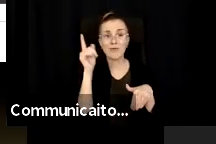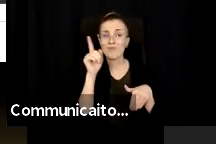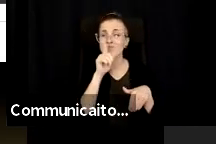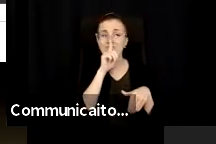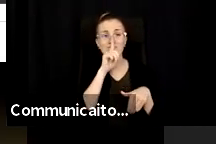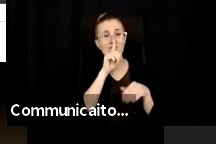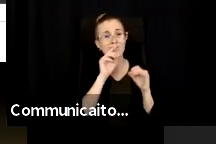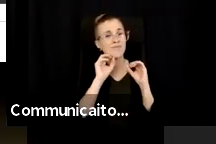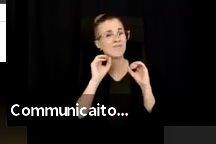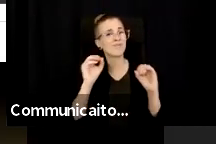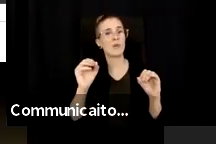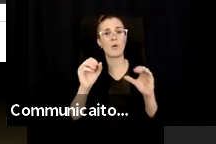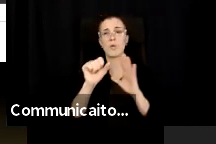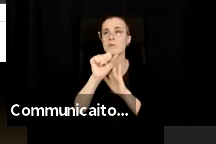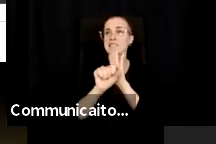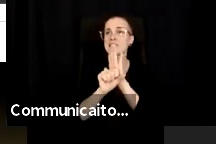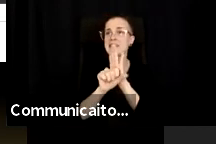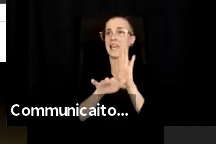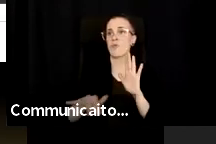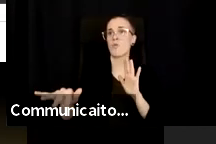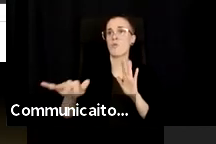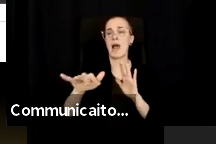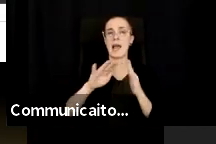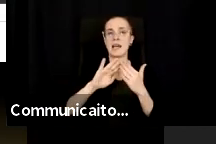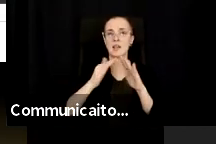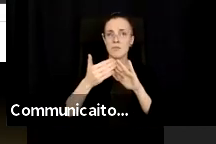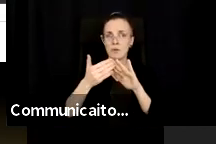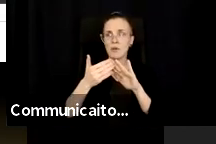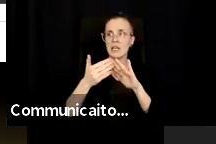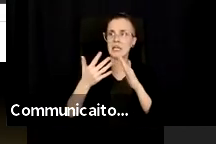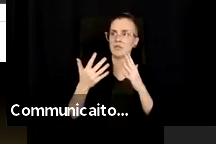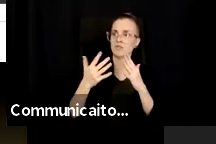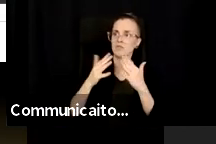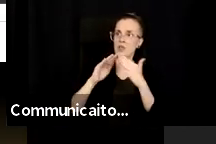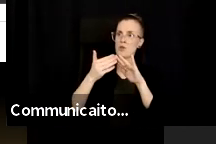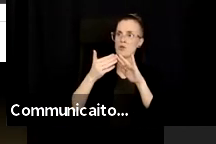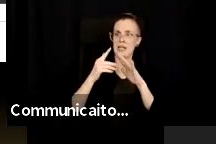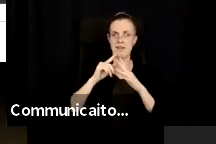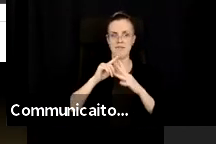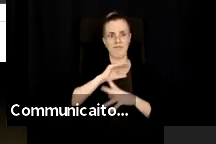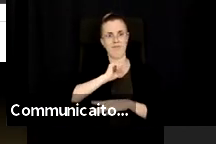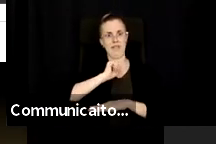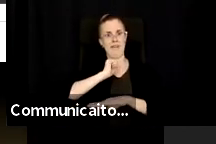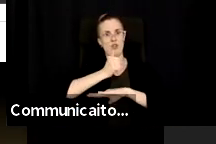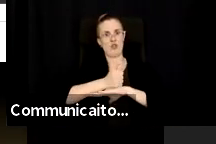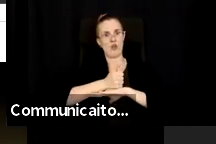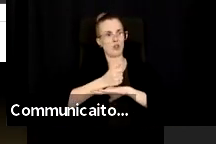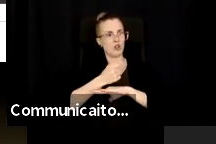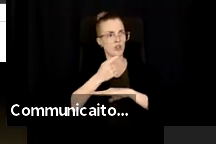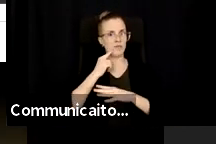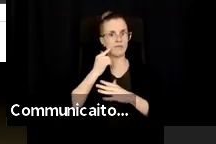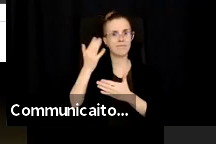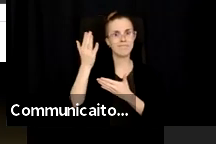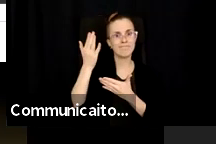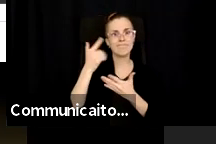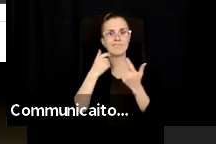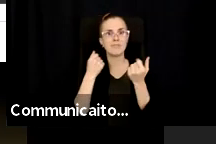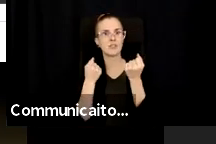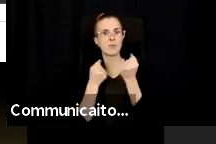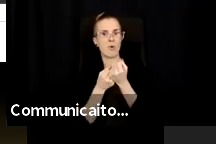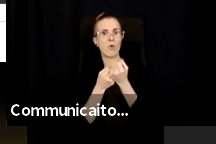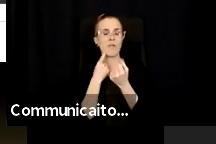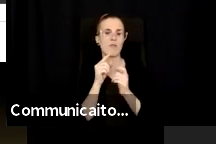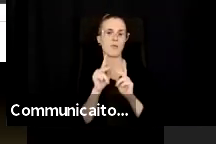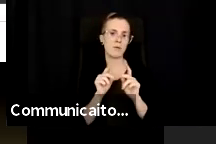statewide community by community infrastructure of services and supports for people